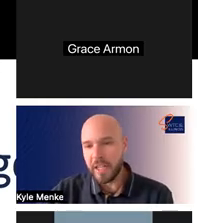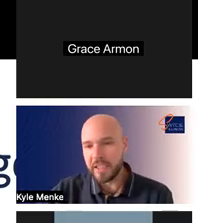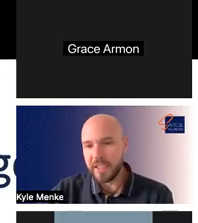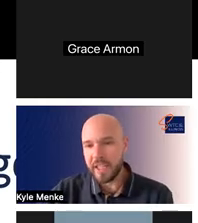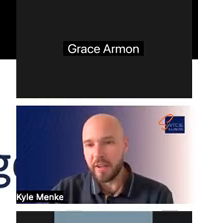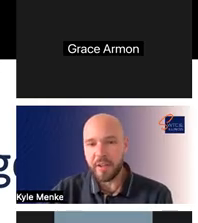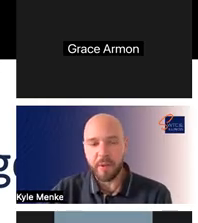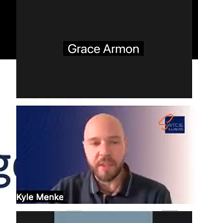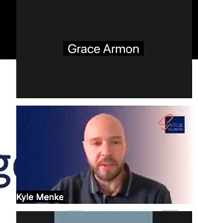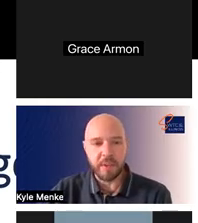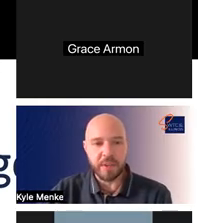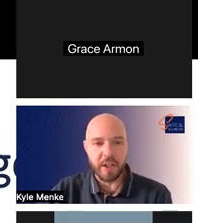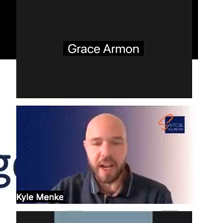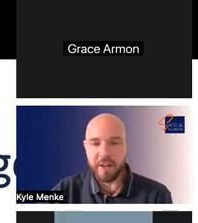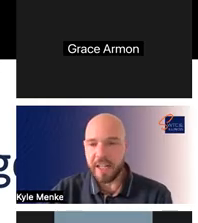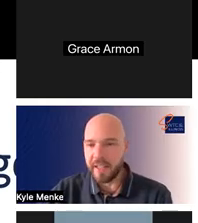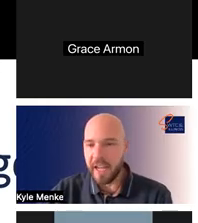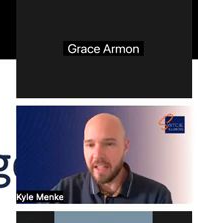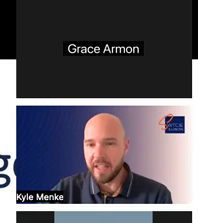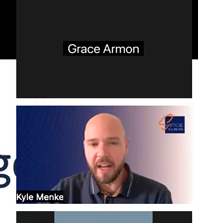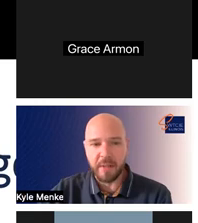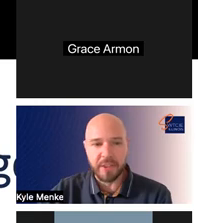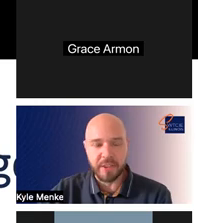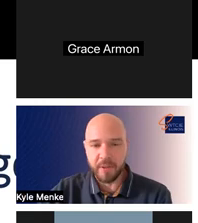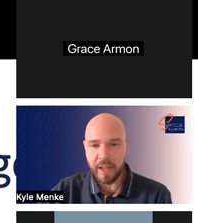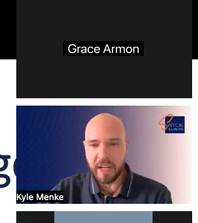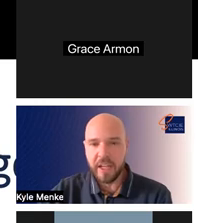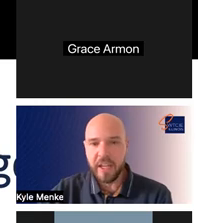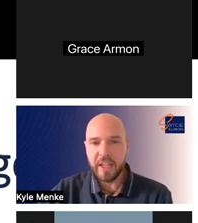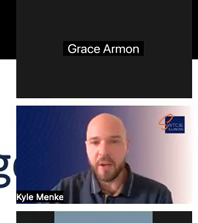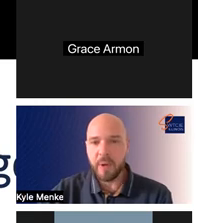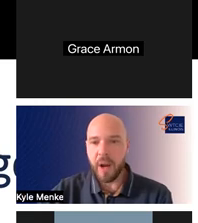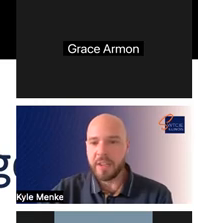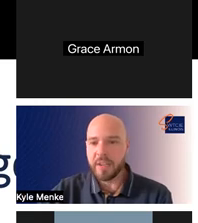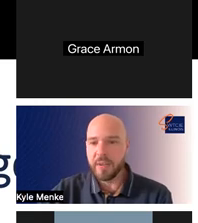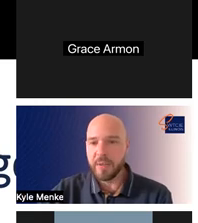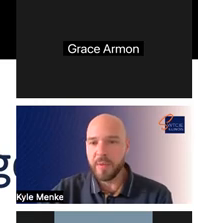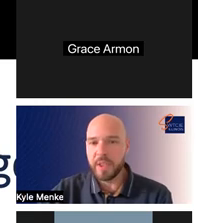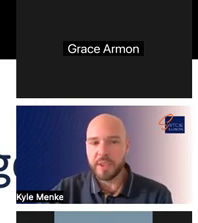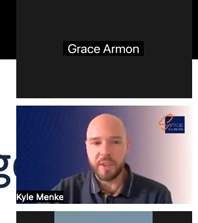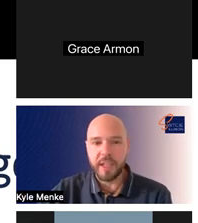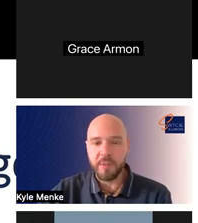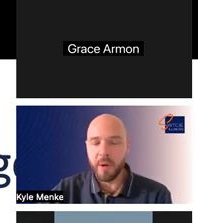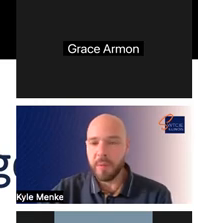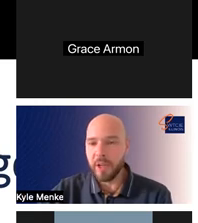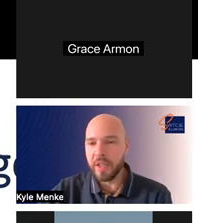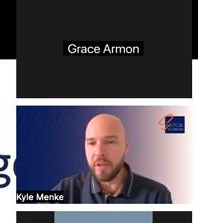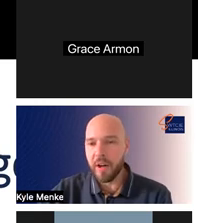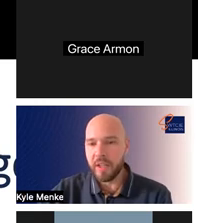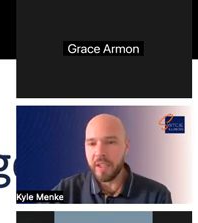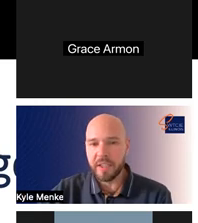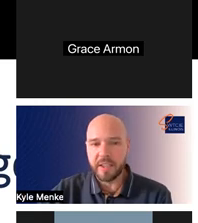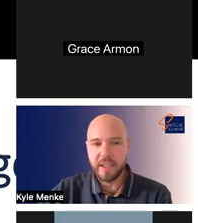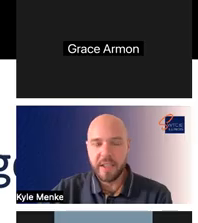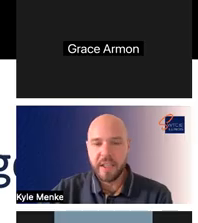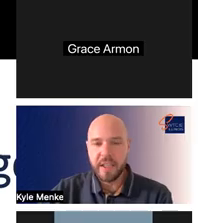community of practices. I know that when this first started out, I had an anonymous survey. We want to ensure that what we're bringing you